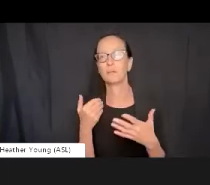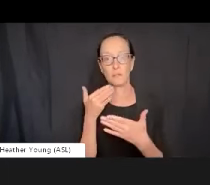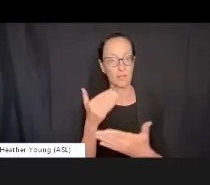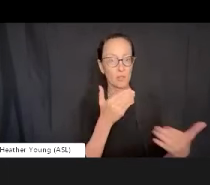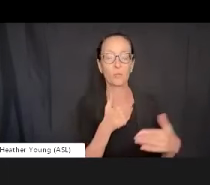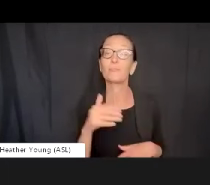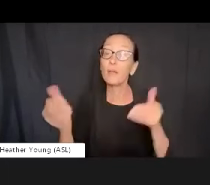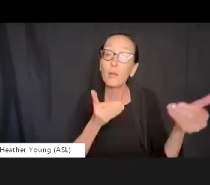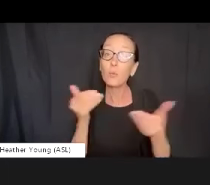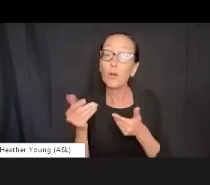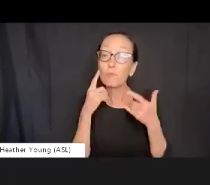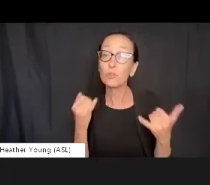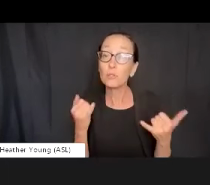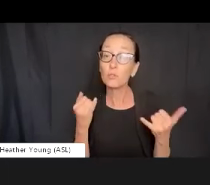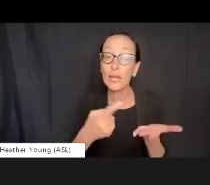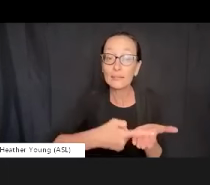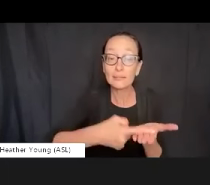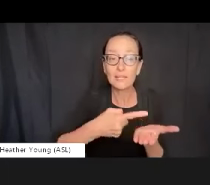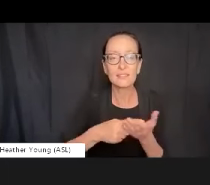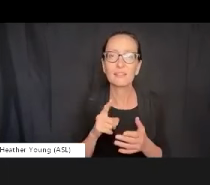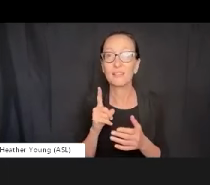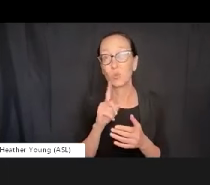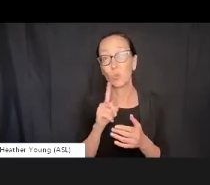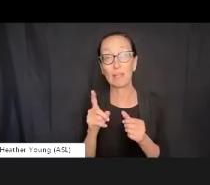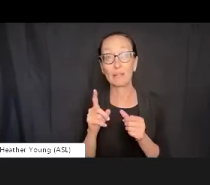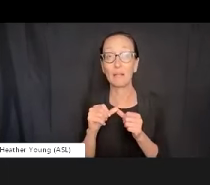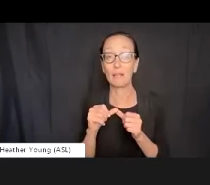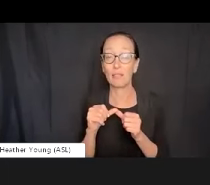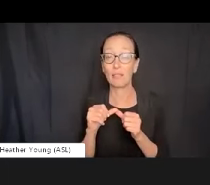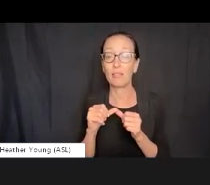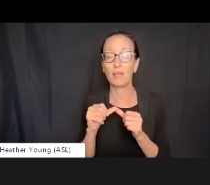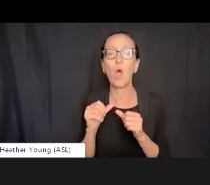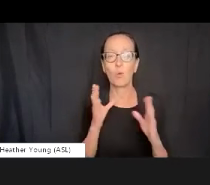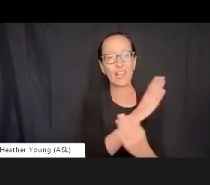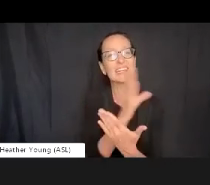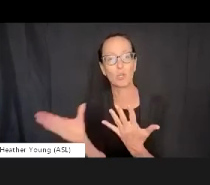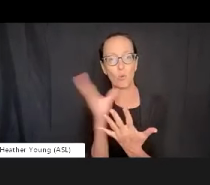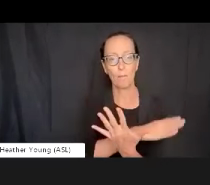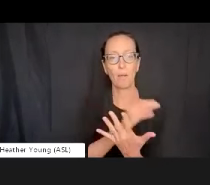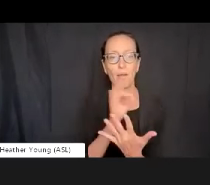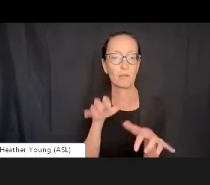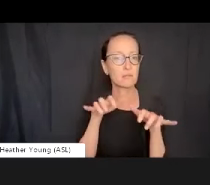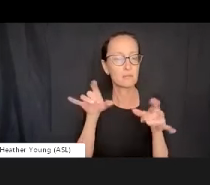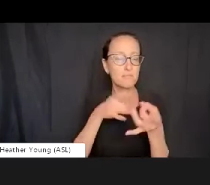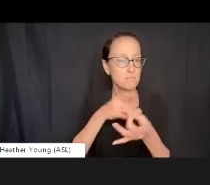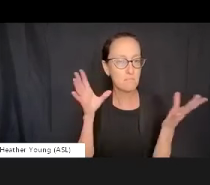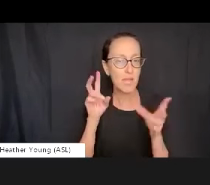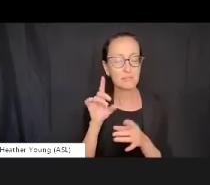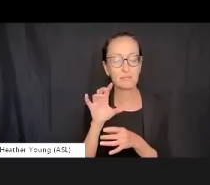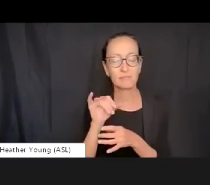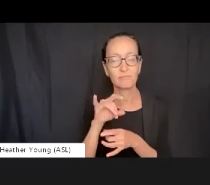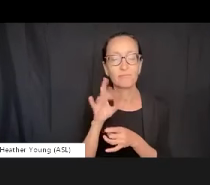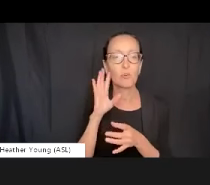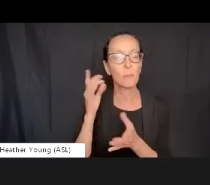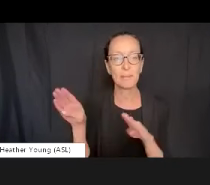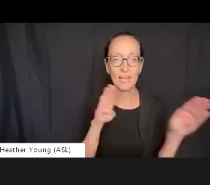today's discussion, the continuation, or the continuum of mass violence, behavioral, and mental health services